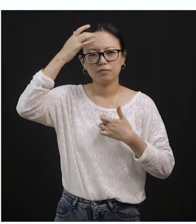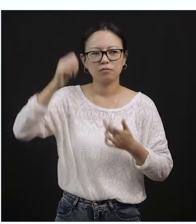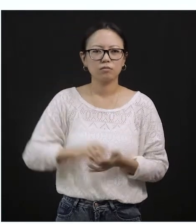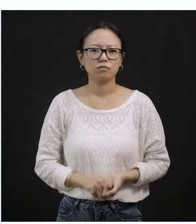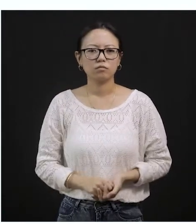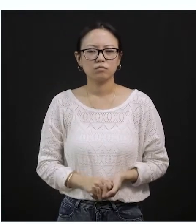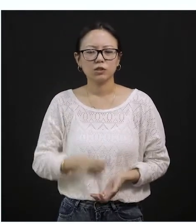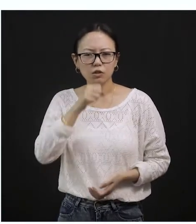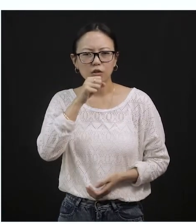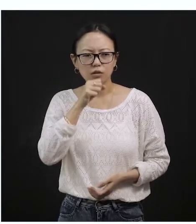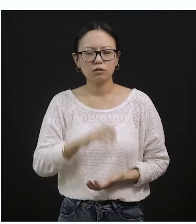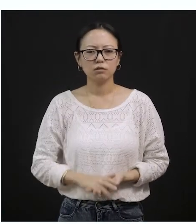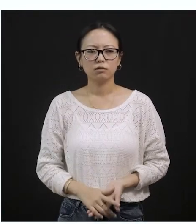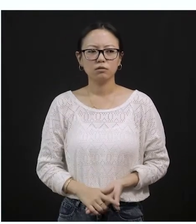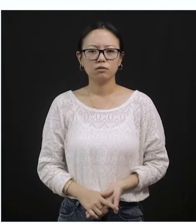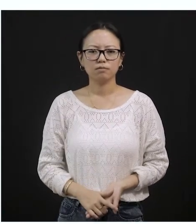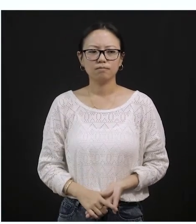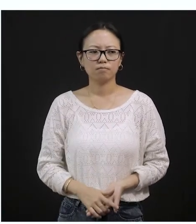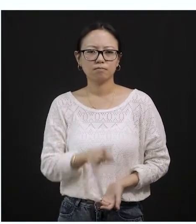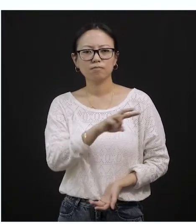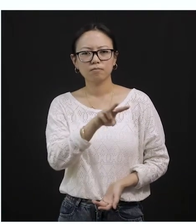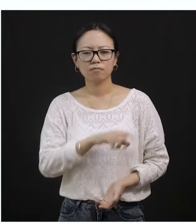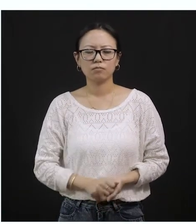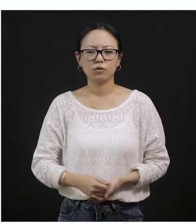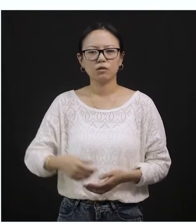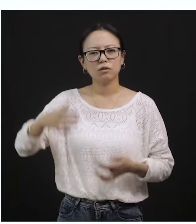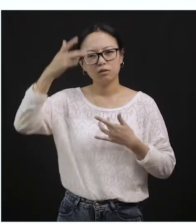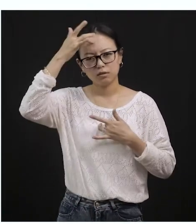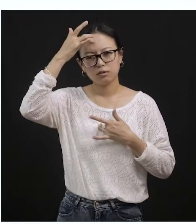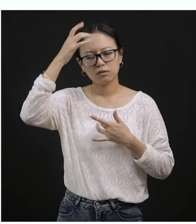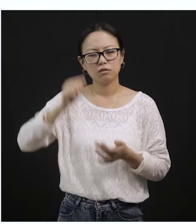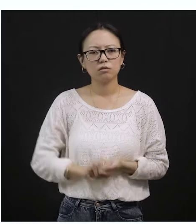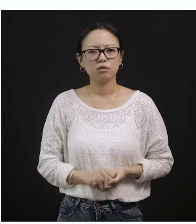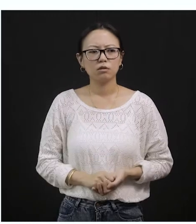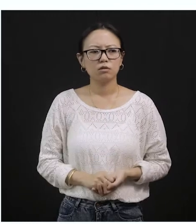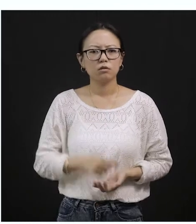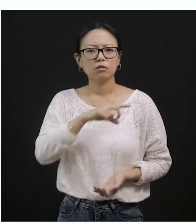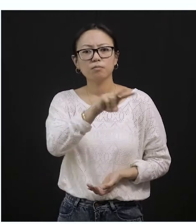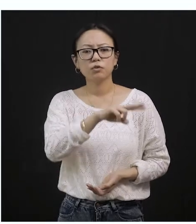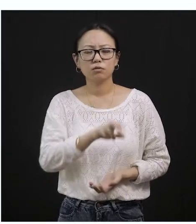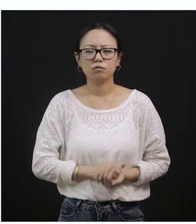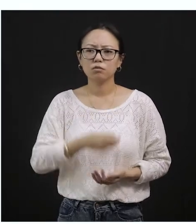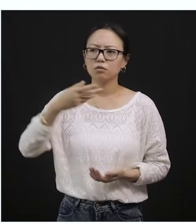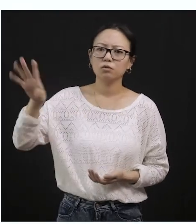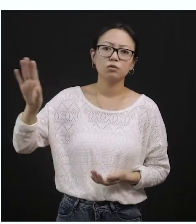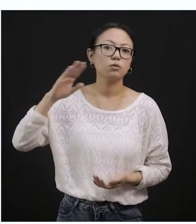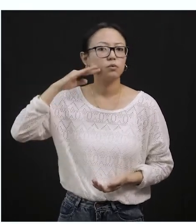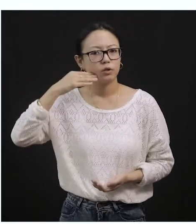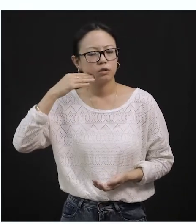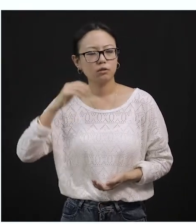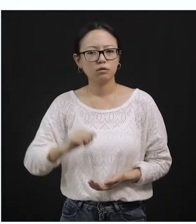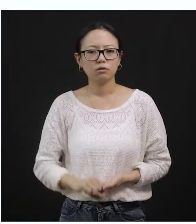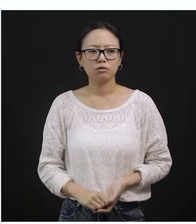coughing, right? Which means they are very sick. Now, where should they go? They are very sick. Where should they go?